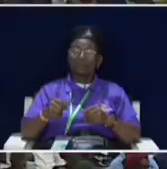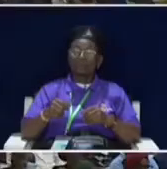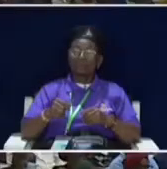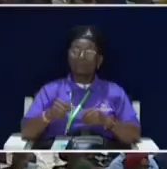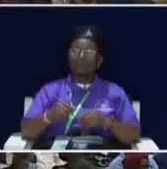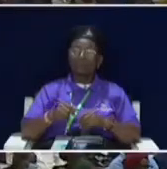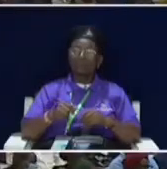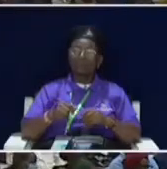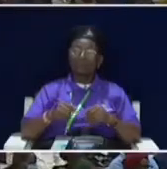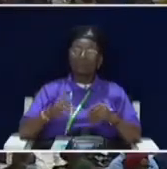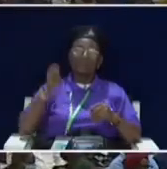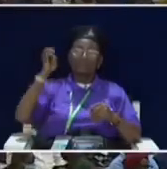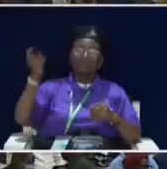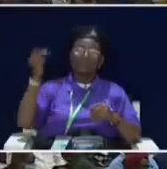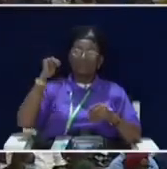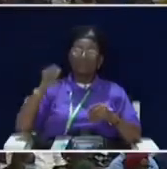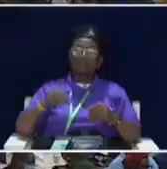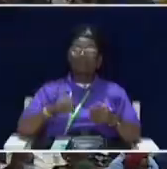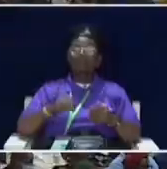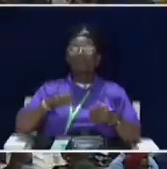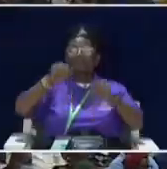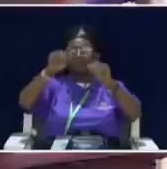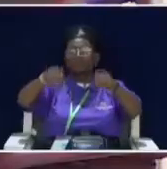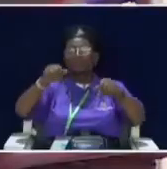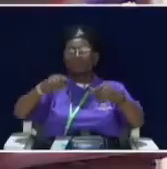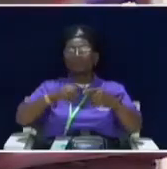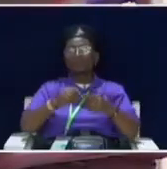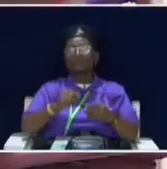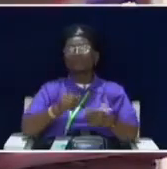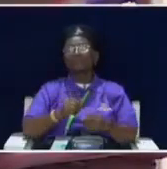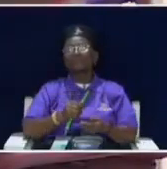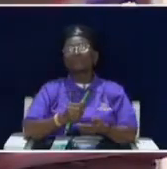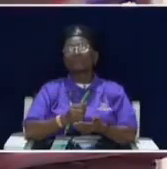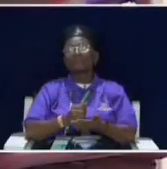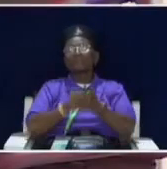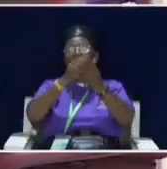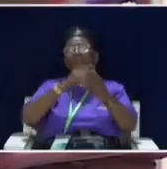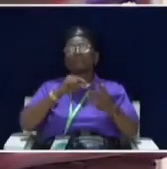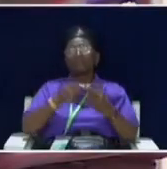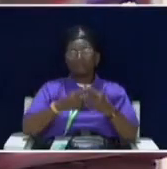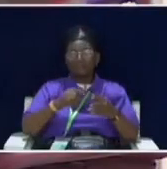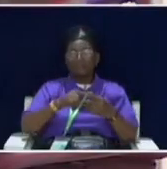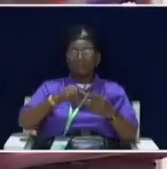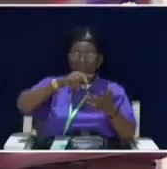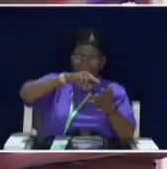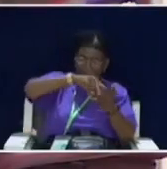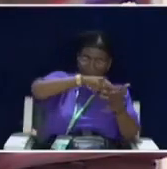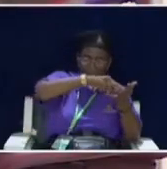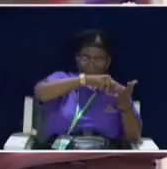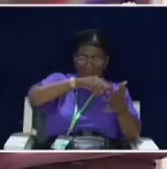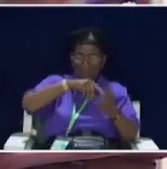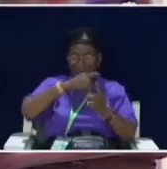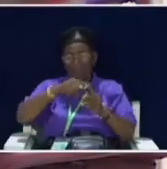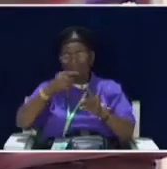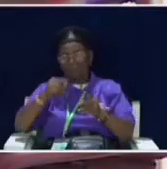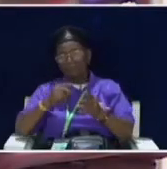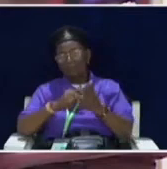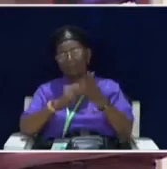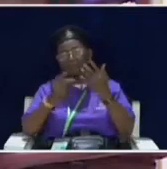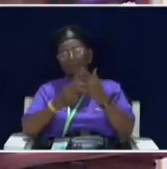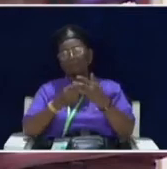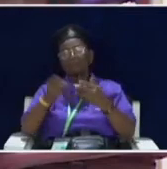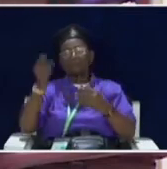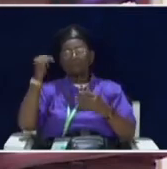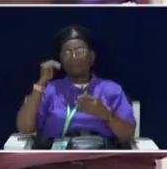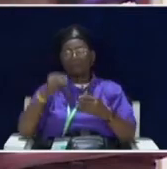He was able to get up. O si dide fun ra ra e. He was beginning to dance. O n bere si ni jo. When the program was over,